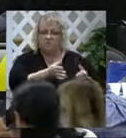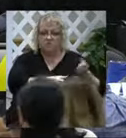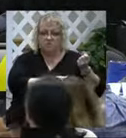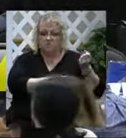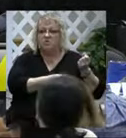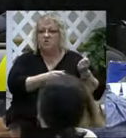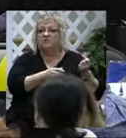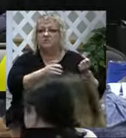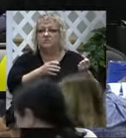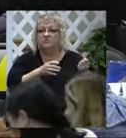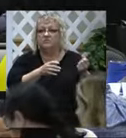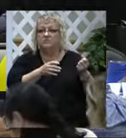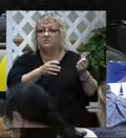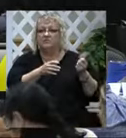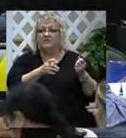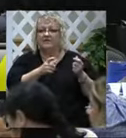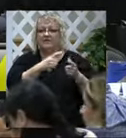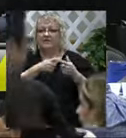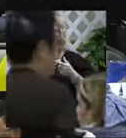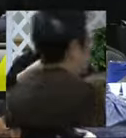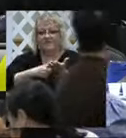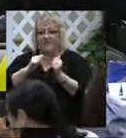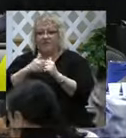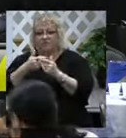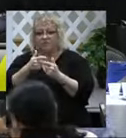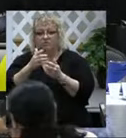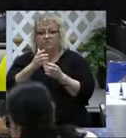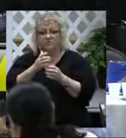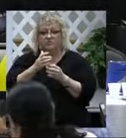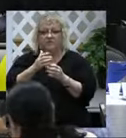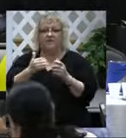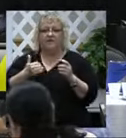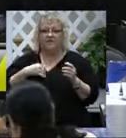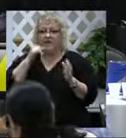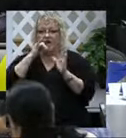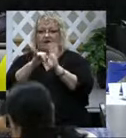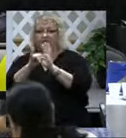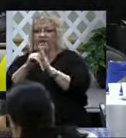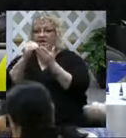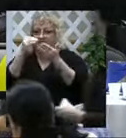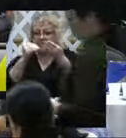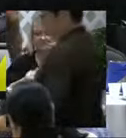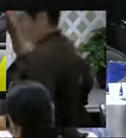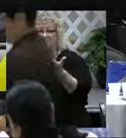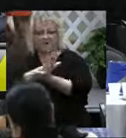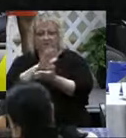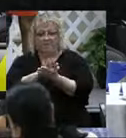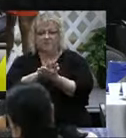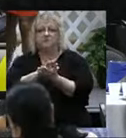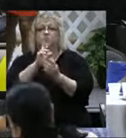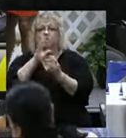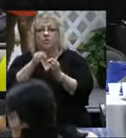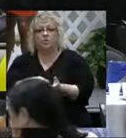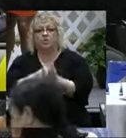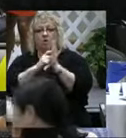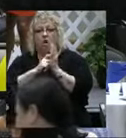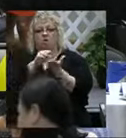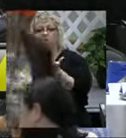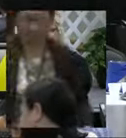want to really walk you through is how to get to a point to identify the list of documents that may require translation, and then what